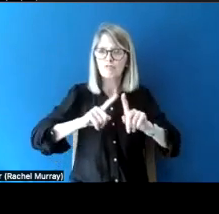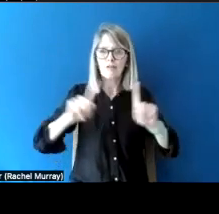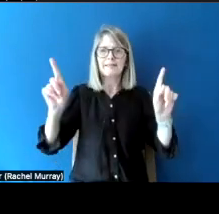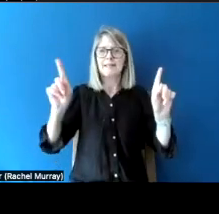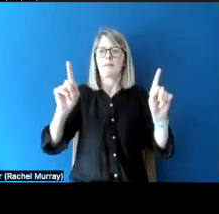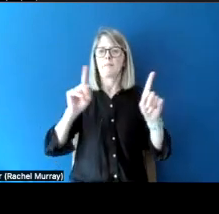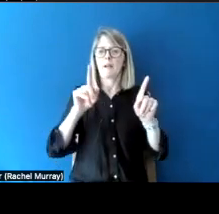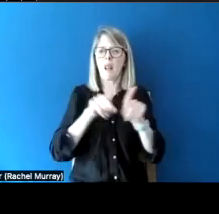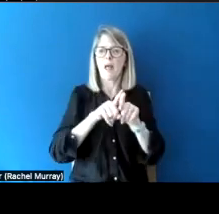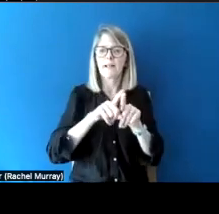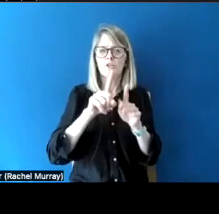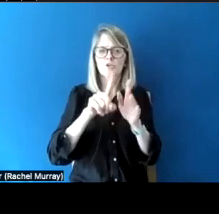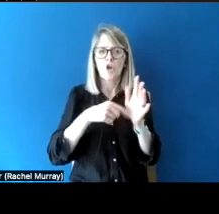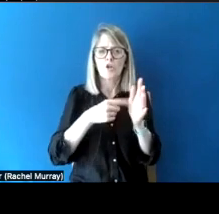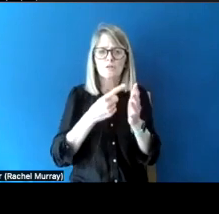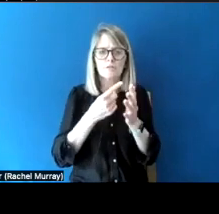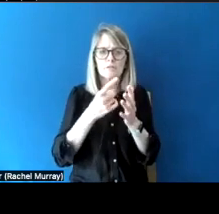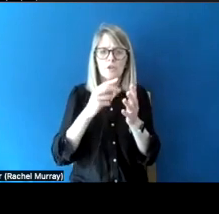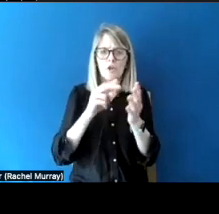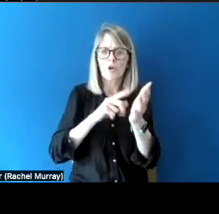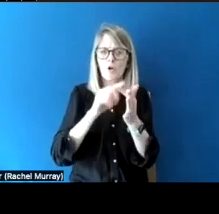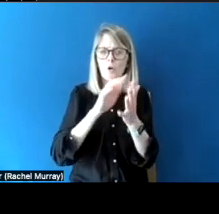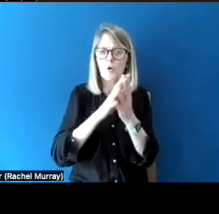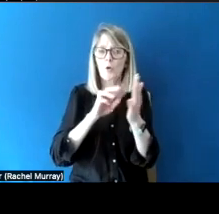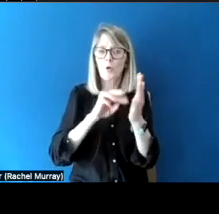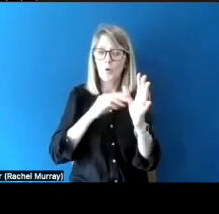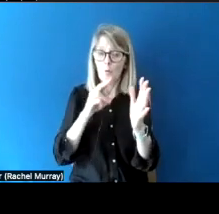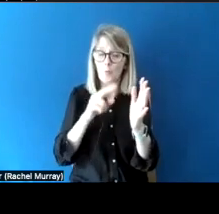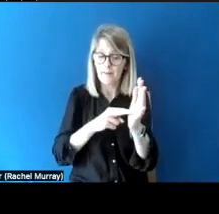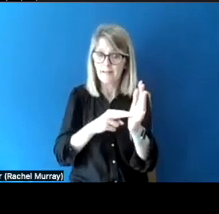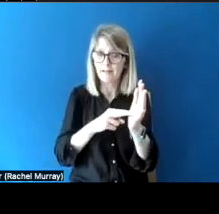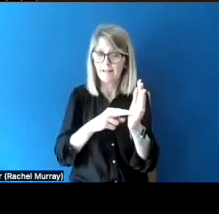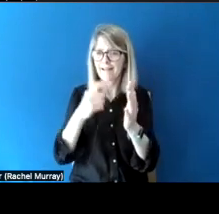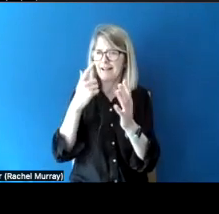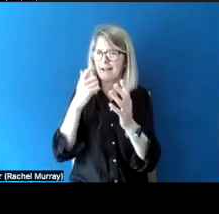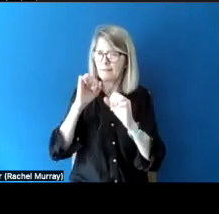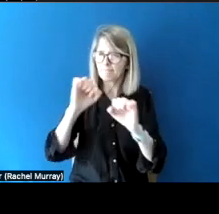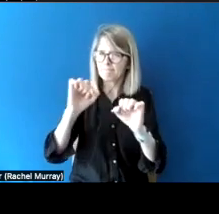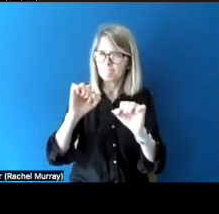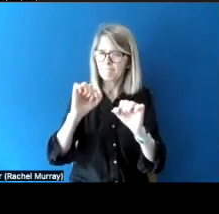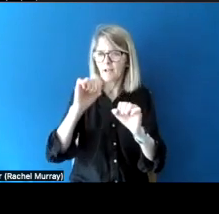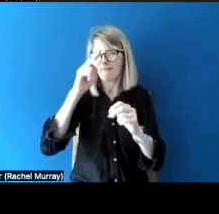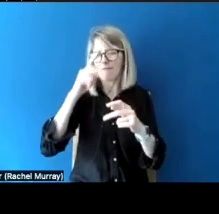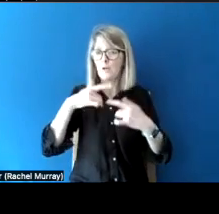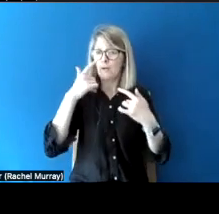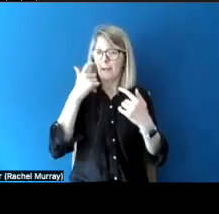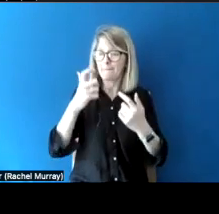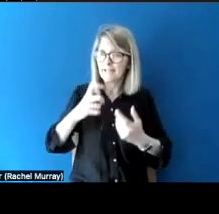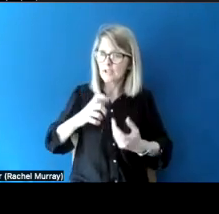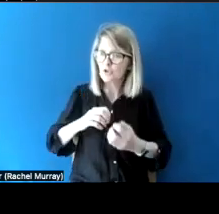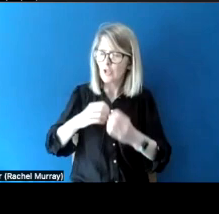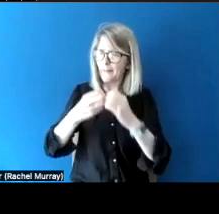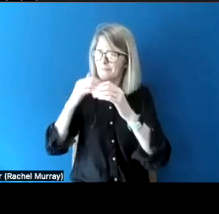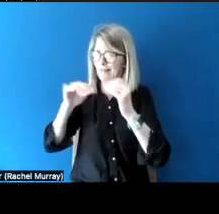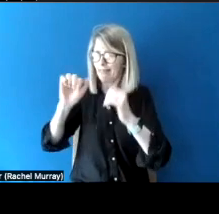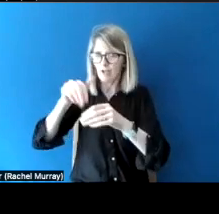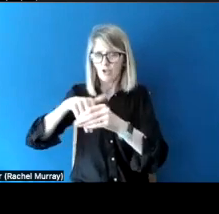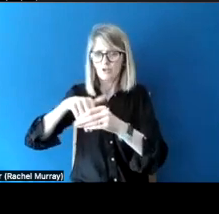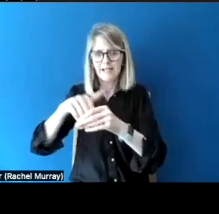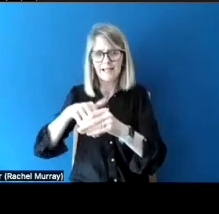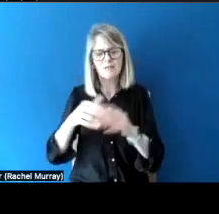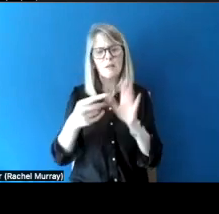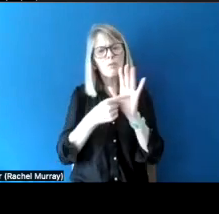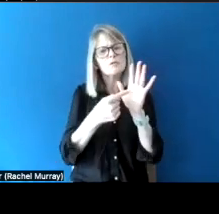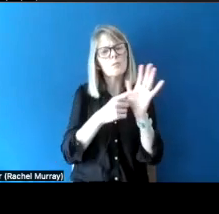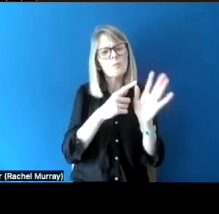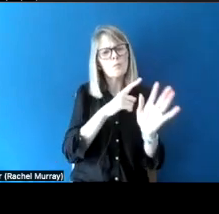John Henry Newman, can be shaped within that context. It's very important. Why I'm saying that is that you